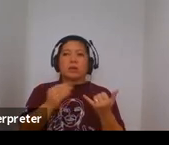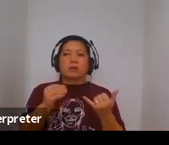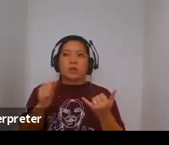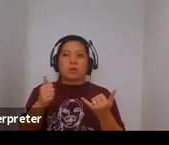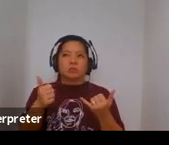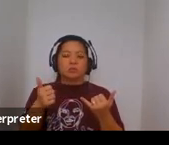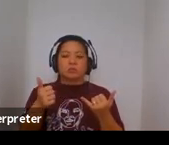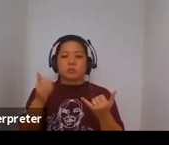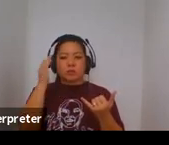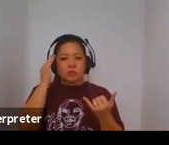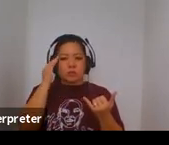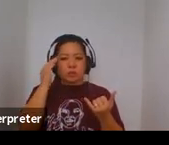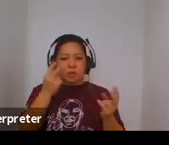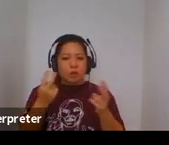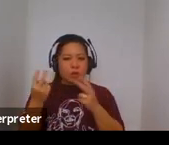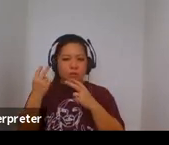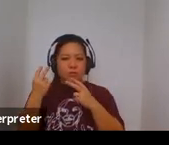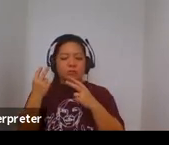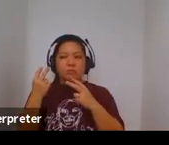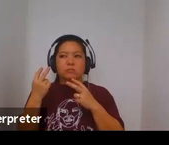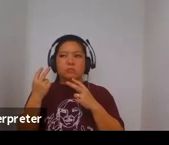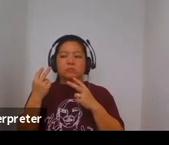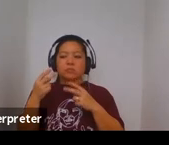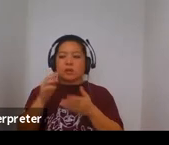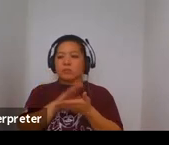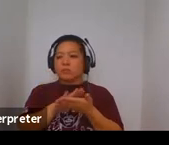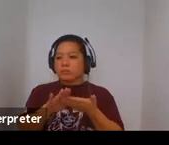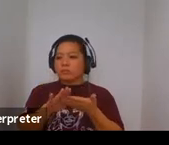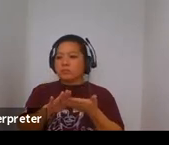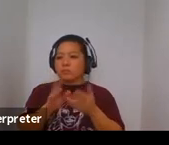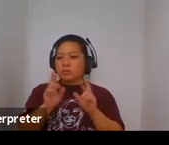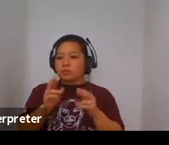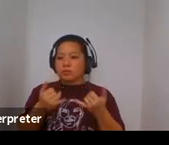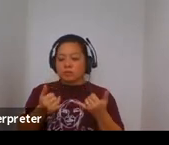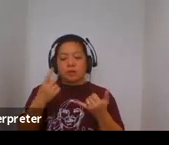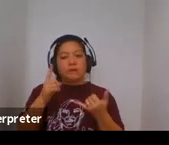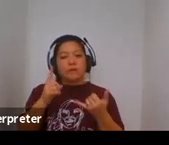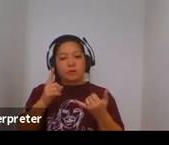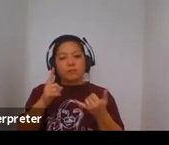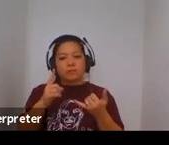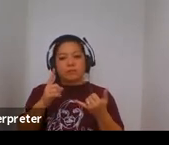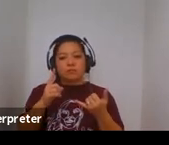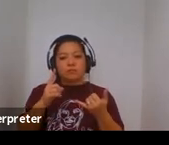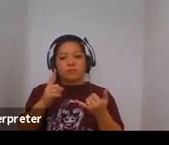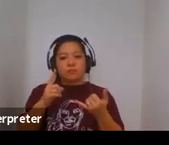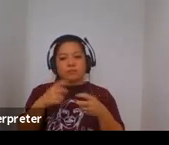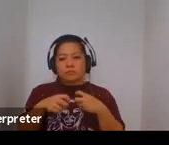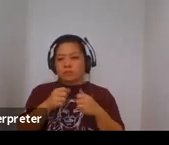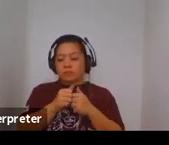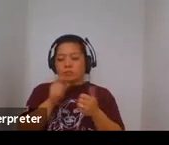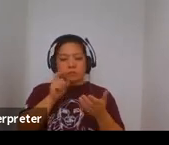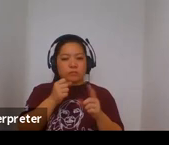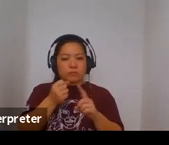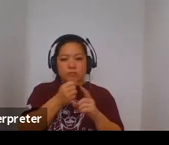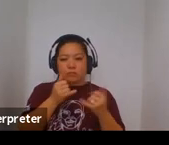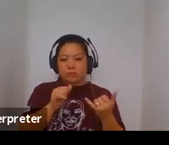also, you know, looking beyond just punitive responses for the issue of sexual violence. Another issue